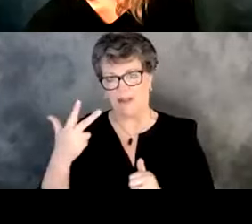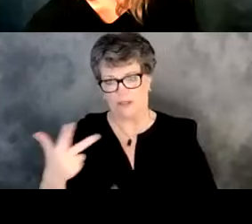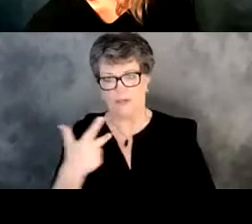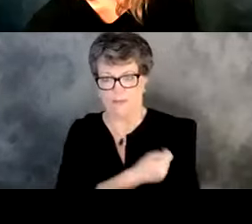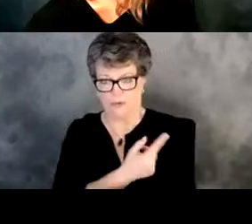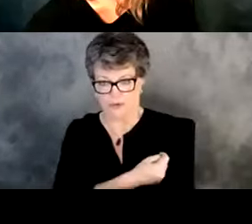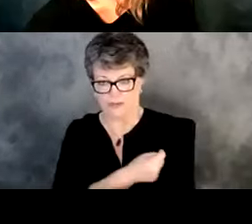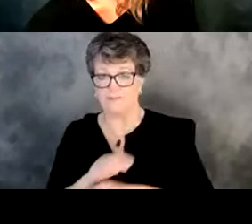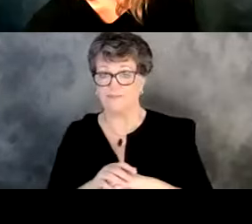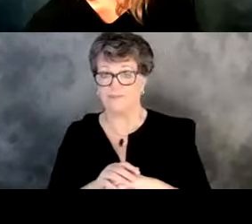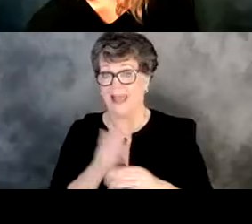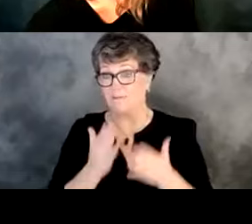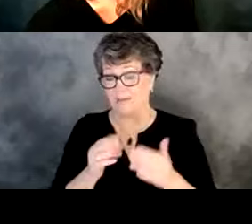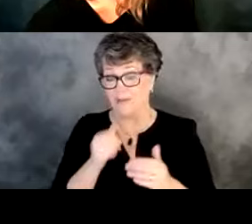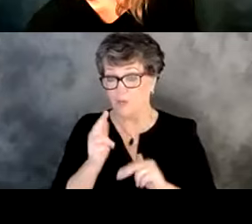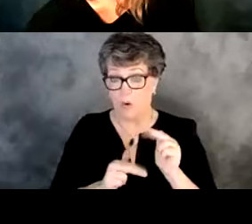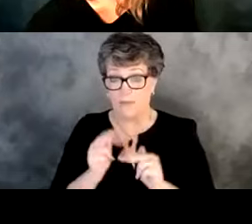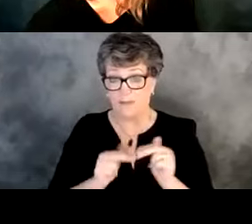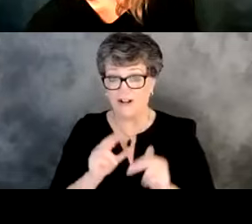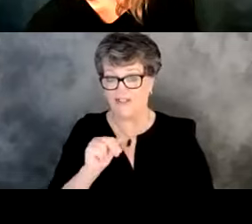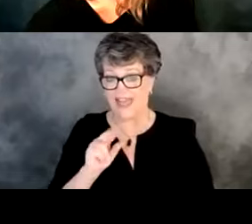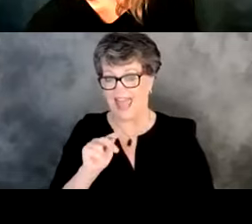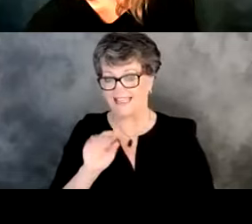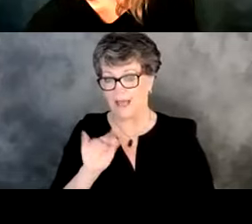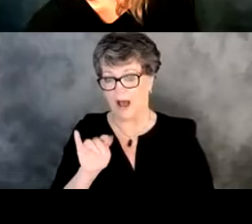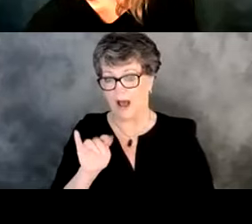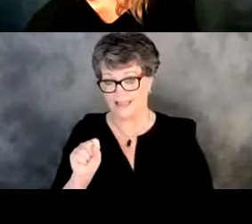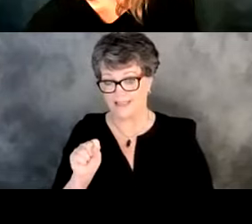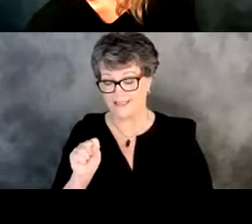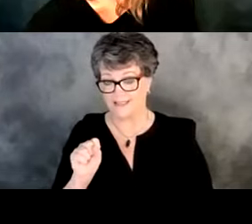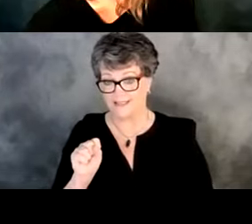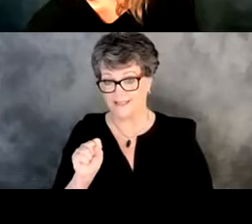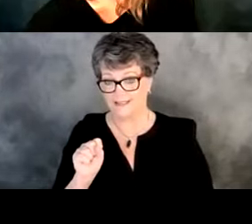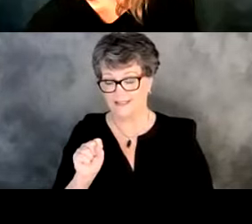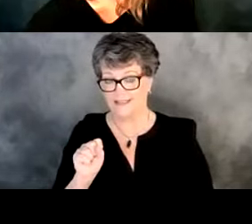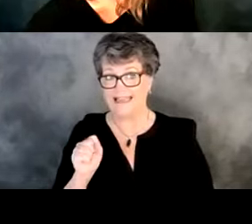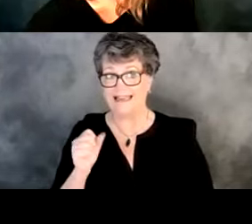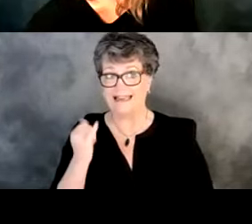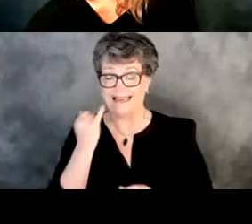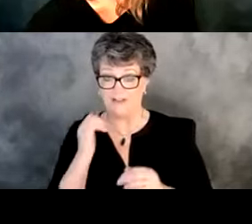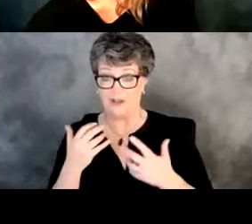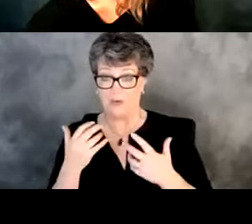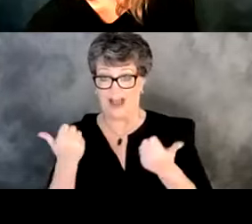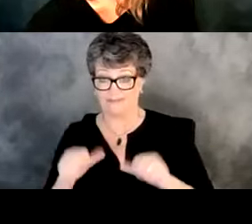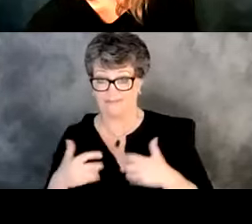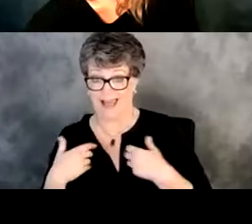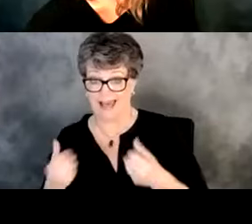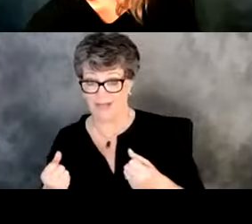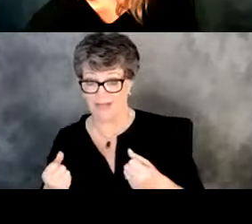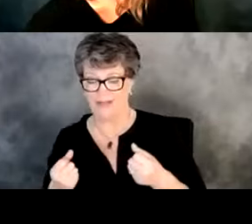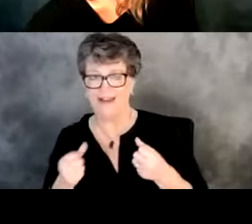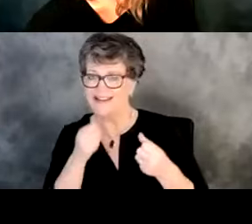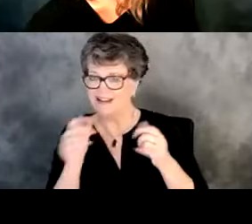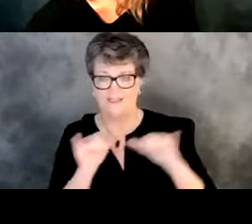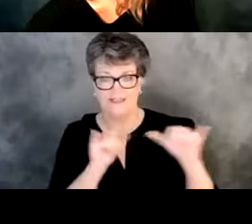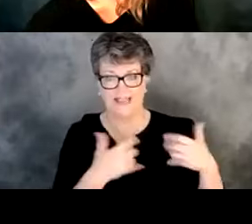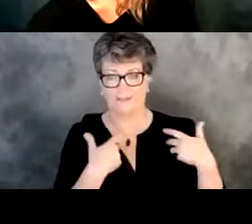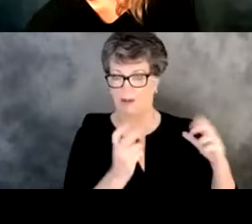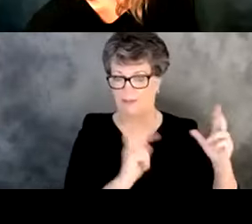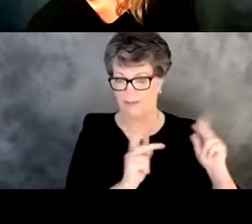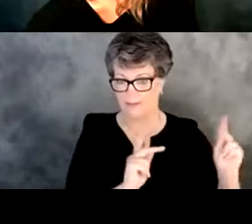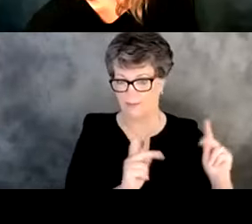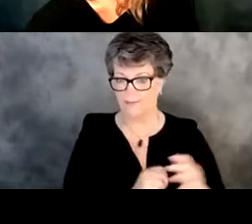vaccine, you may not build the antibodies that you would have if you were healthy. And so that's why this data has come through. I'll